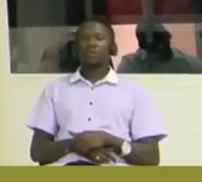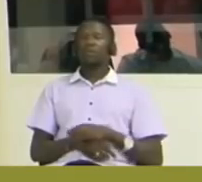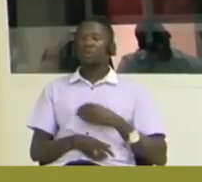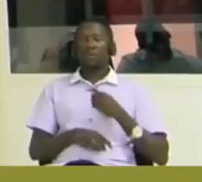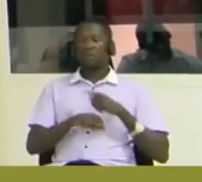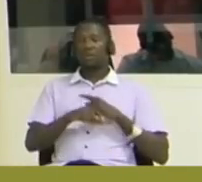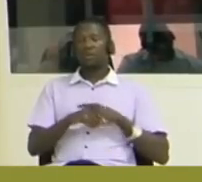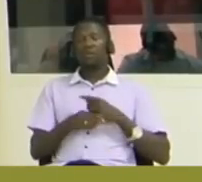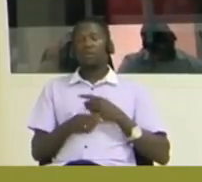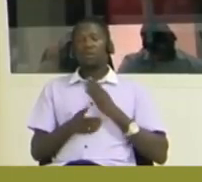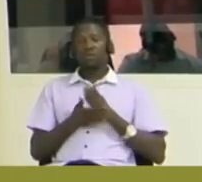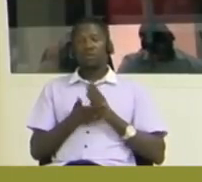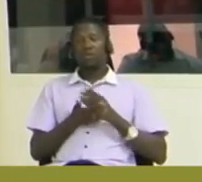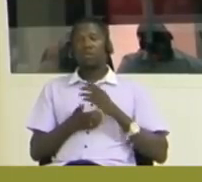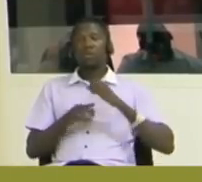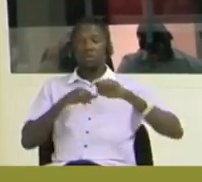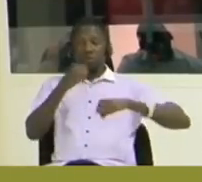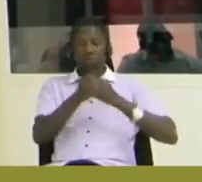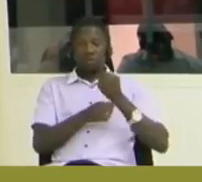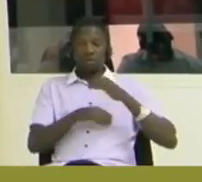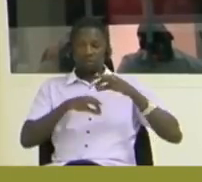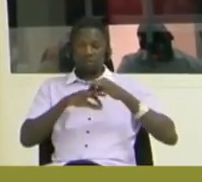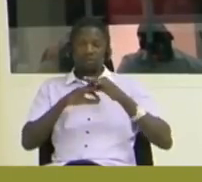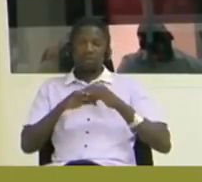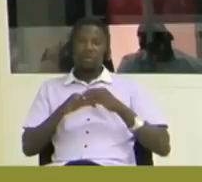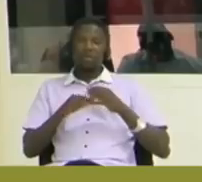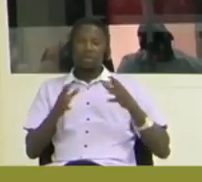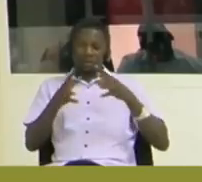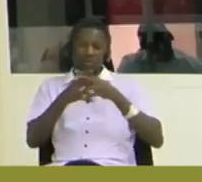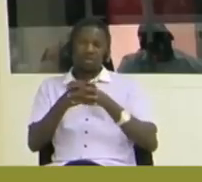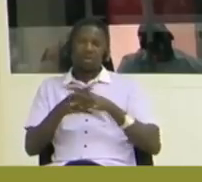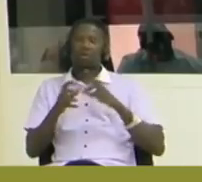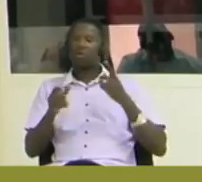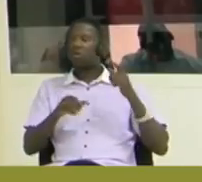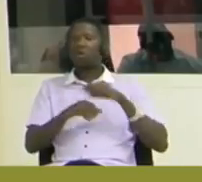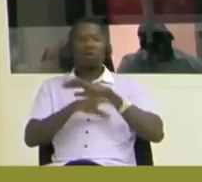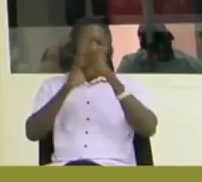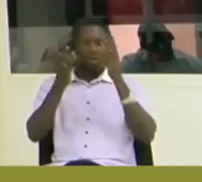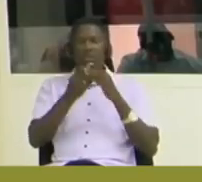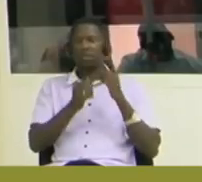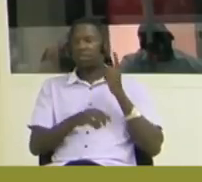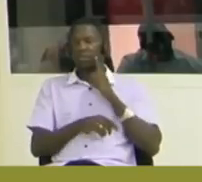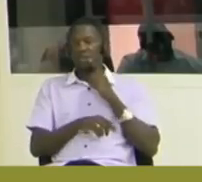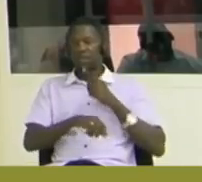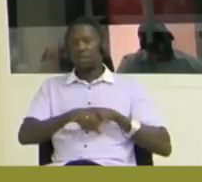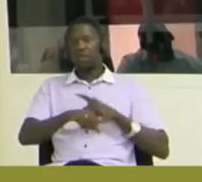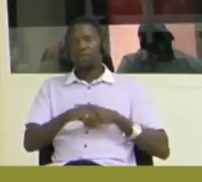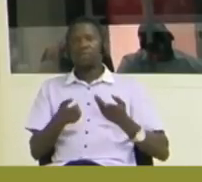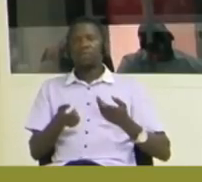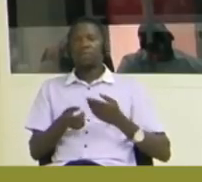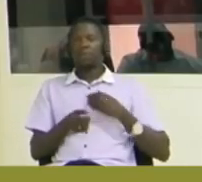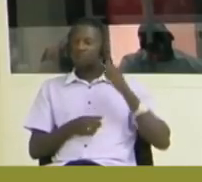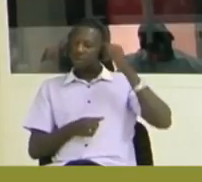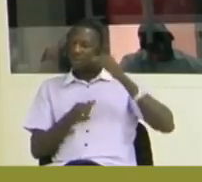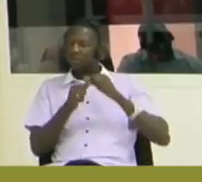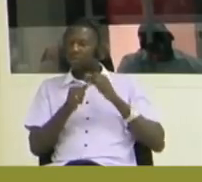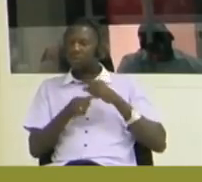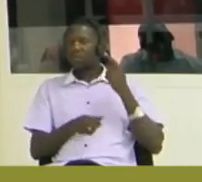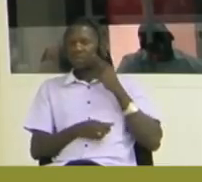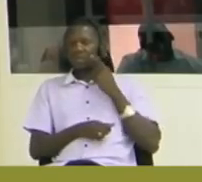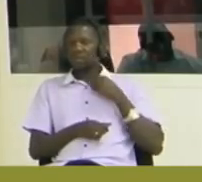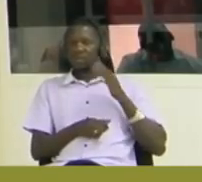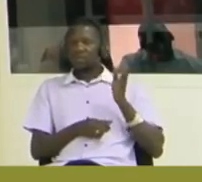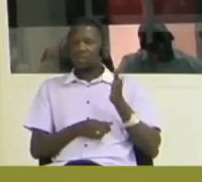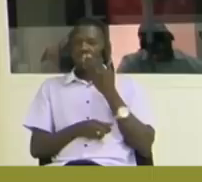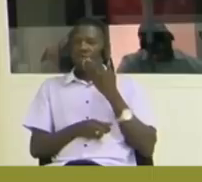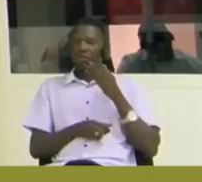the time. I cannot recall specifically on this date. I went to the airport, and